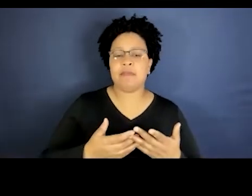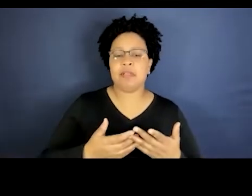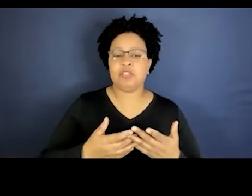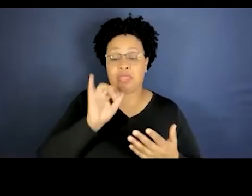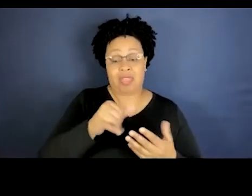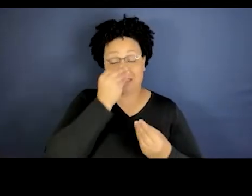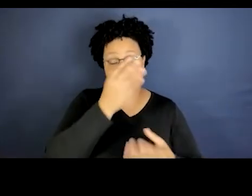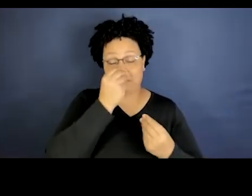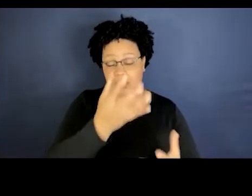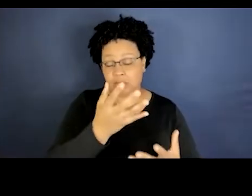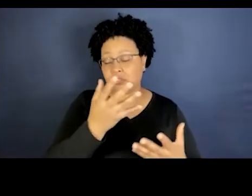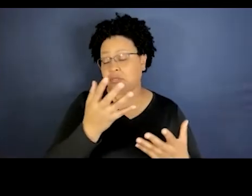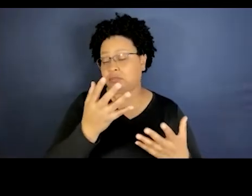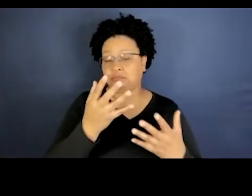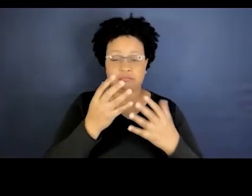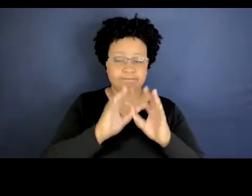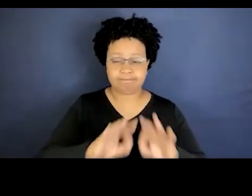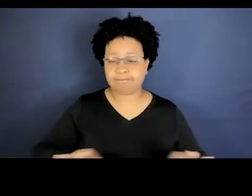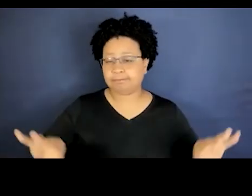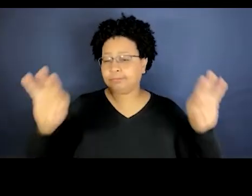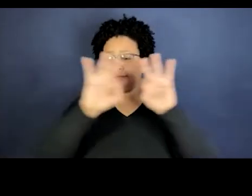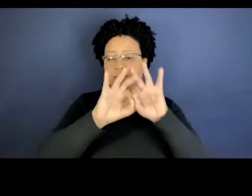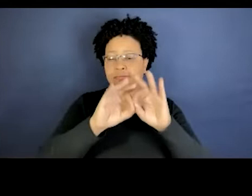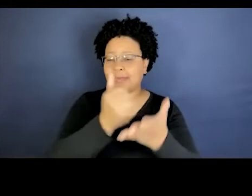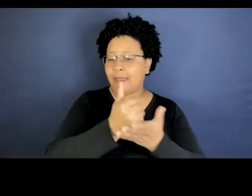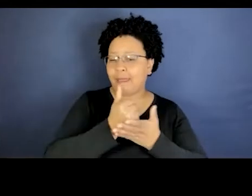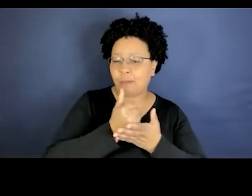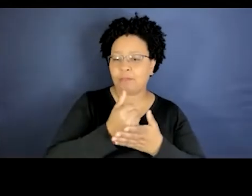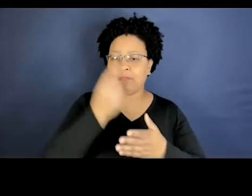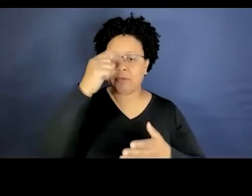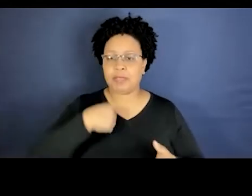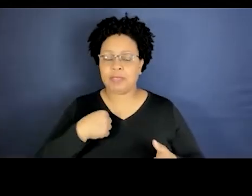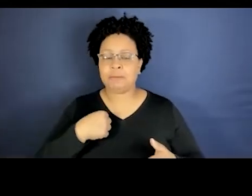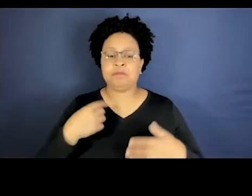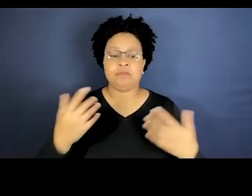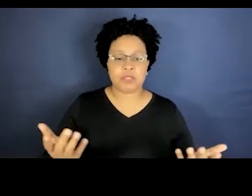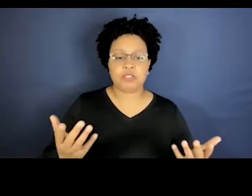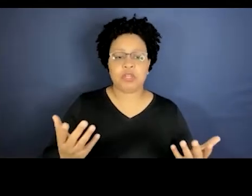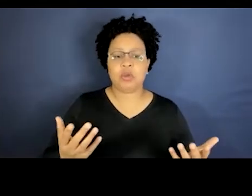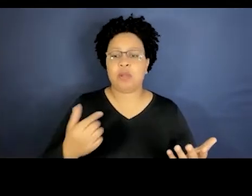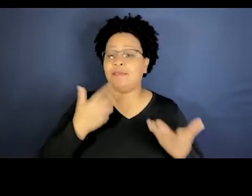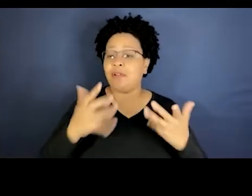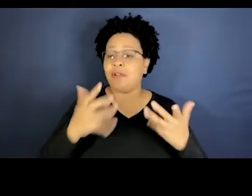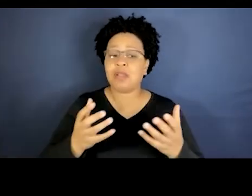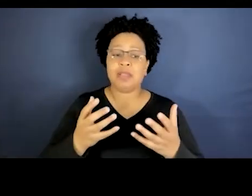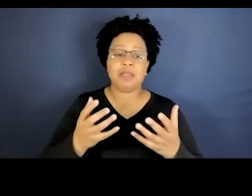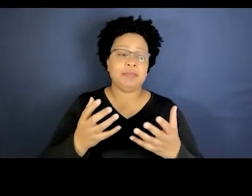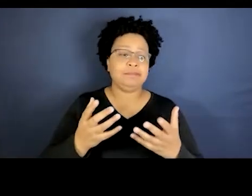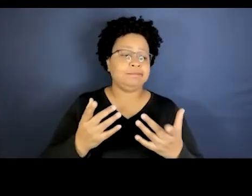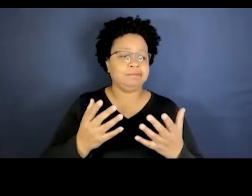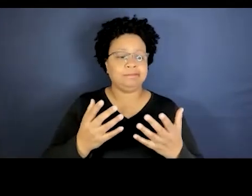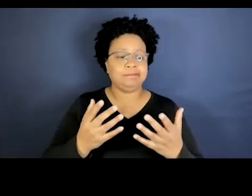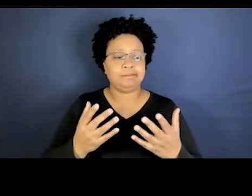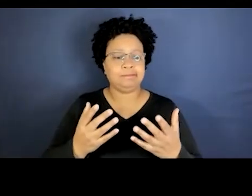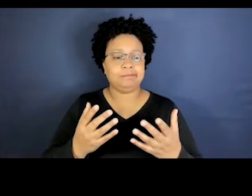of course, the leaders and the moderators are fantastic. And I've already gotten some tips that I'm using to